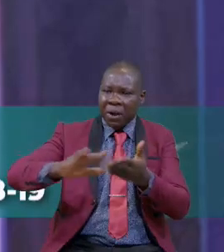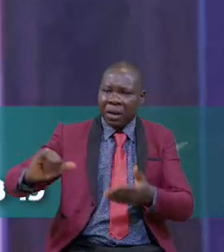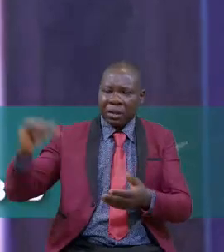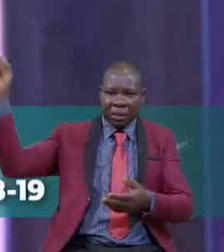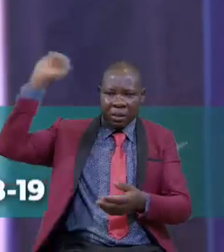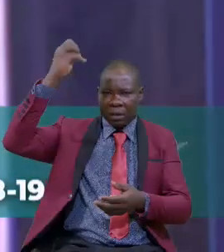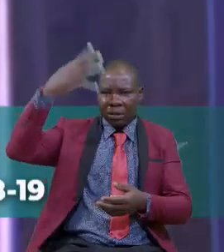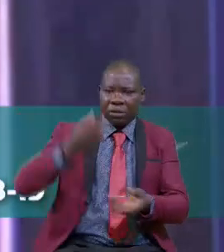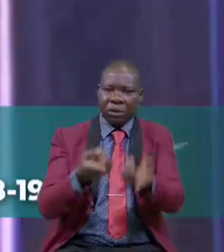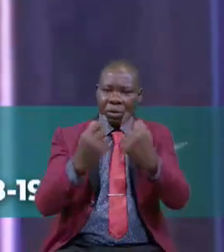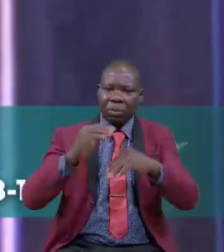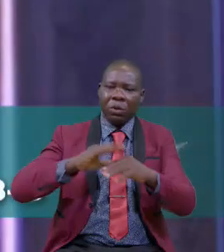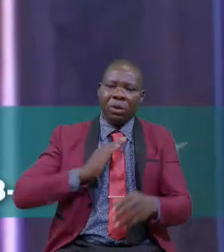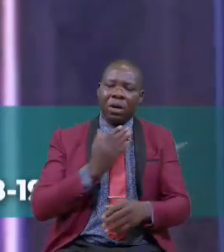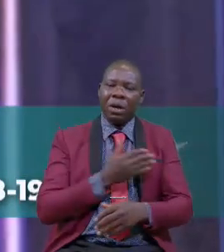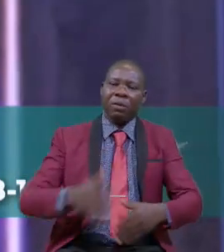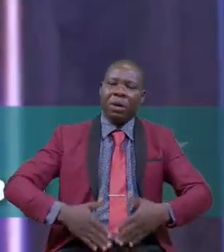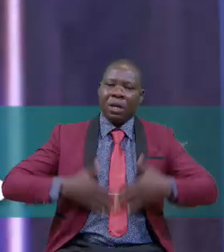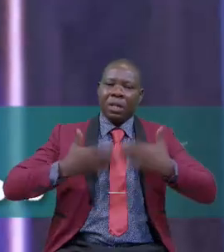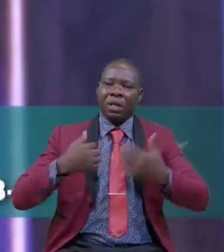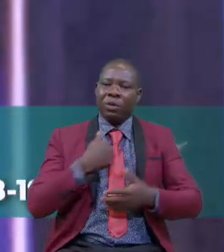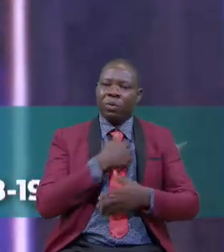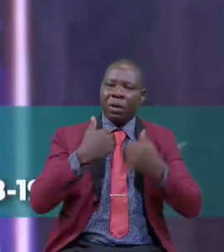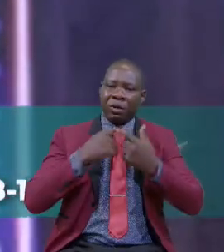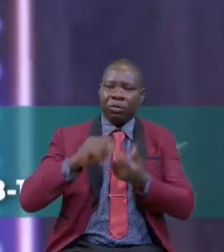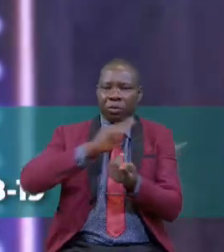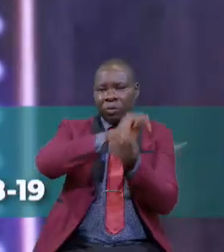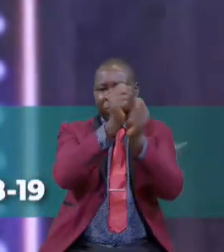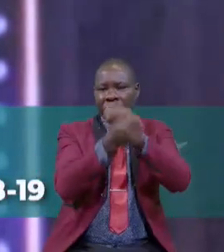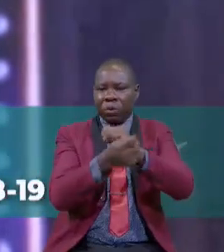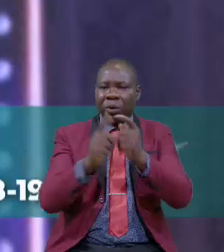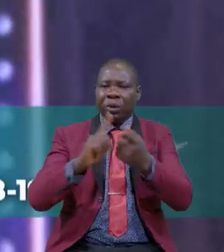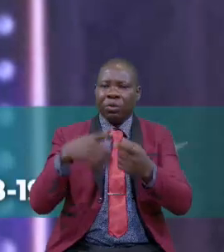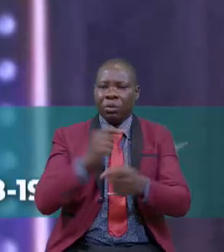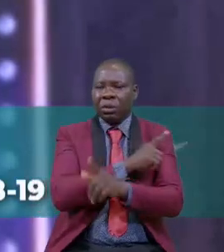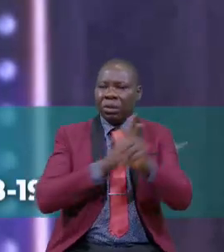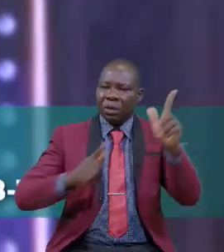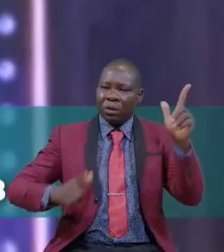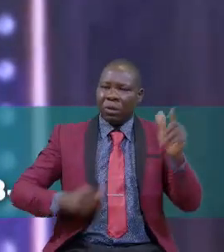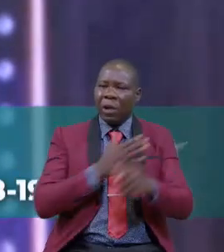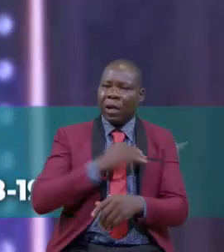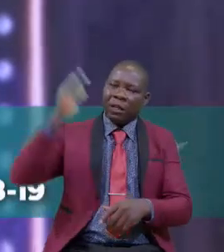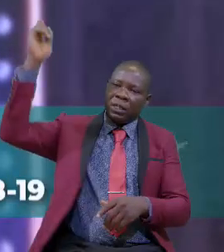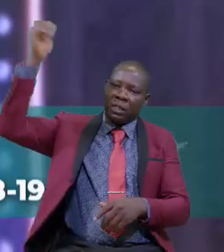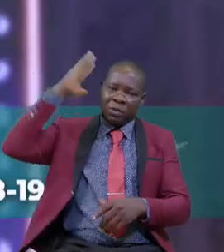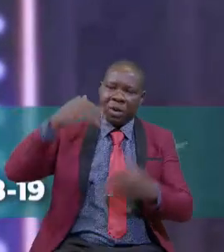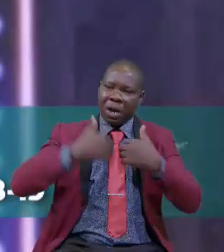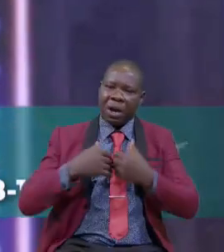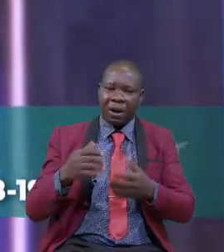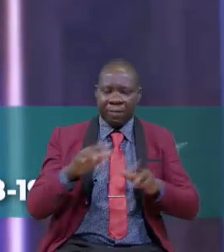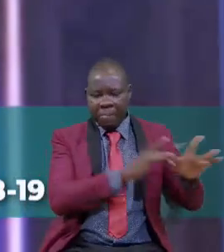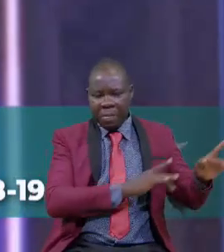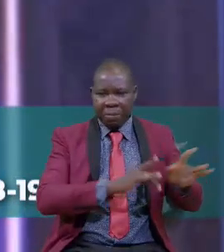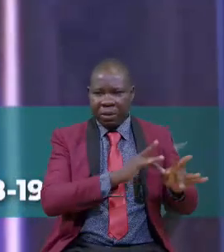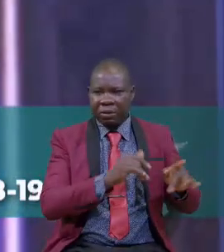to return unto the Lord, and He will say, "Have mercy." And it says, let